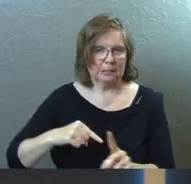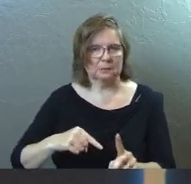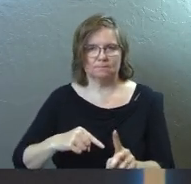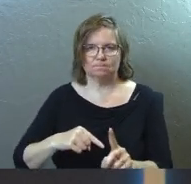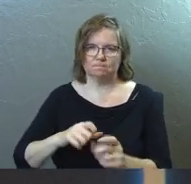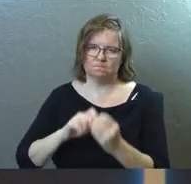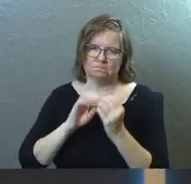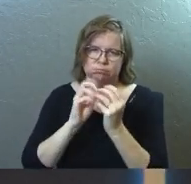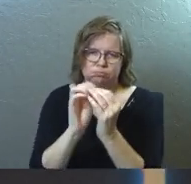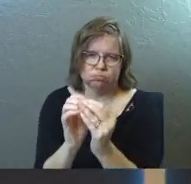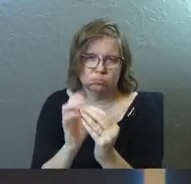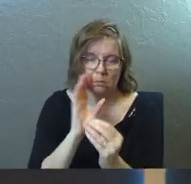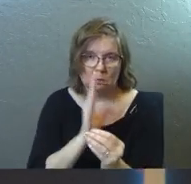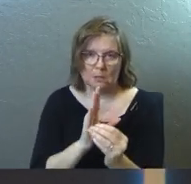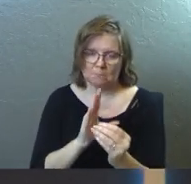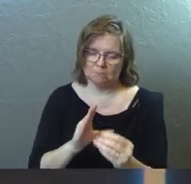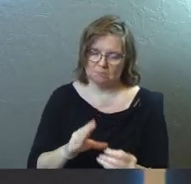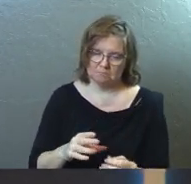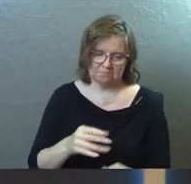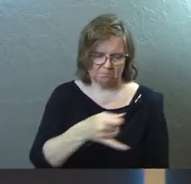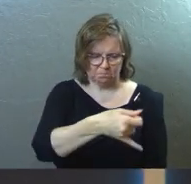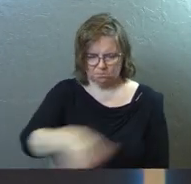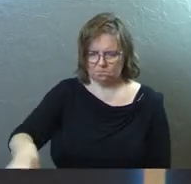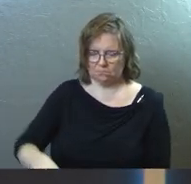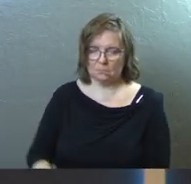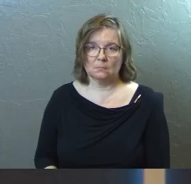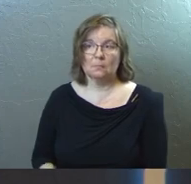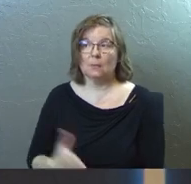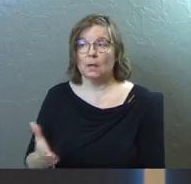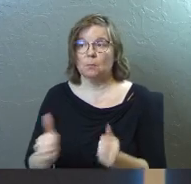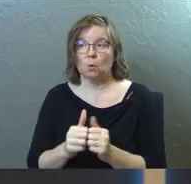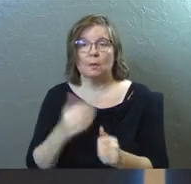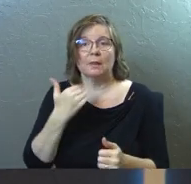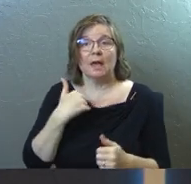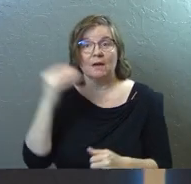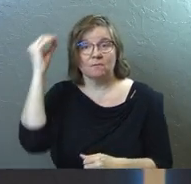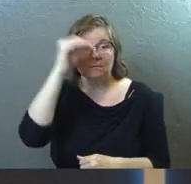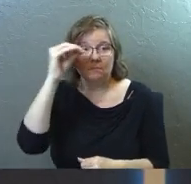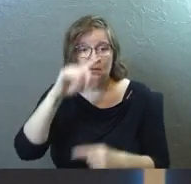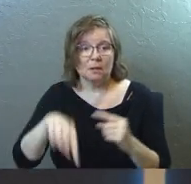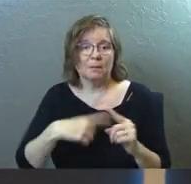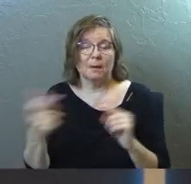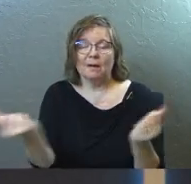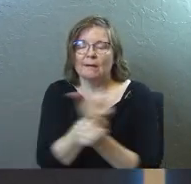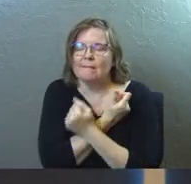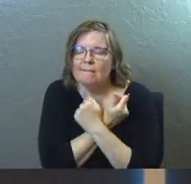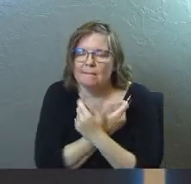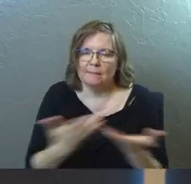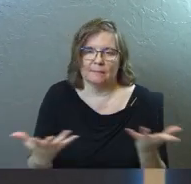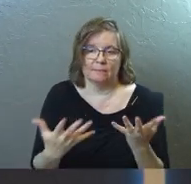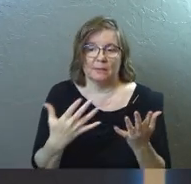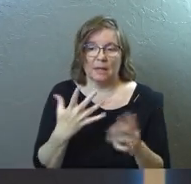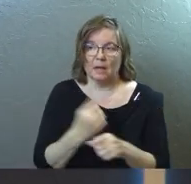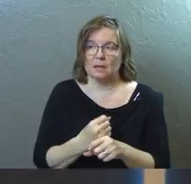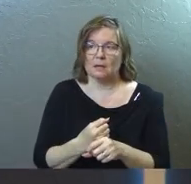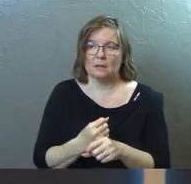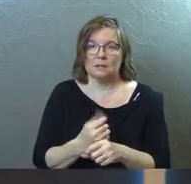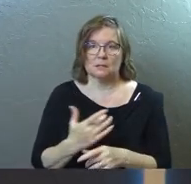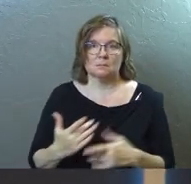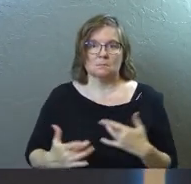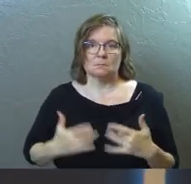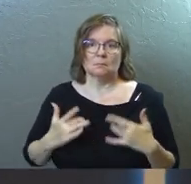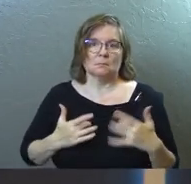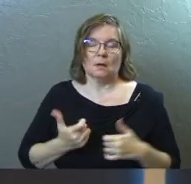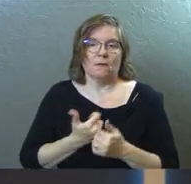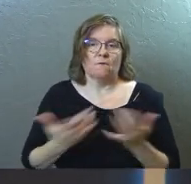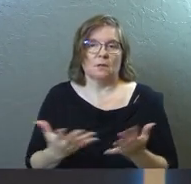for. You ever been in that space where you just like, maybe you're with somebody and it's like, and they've got an opinion about everything and they get hype about